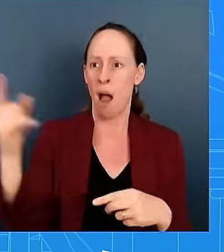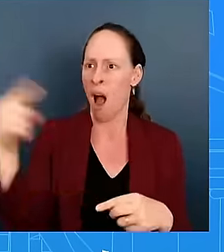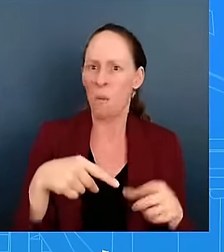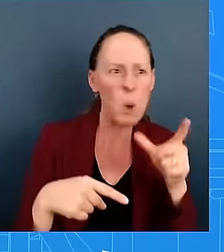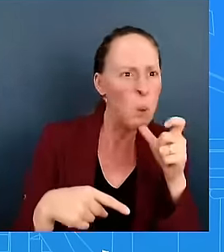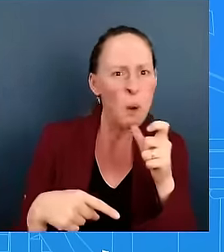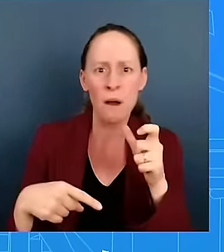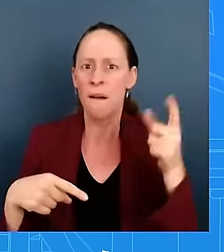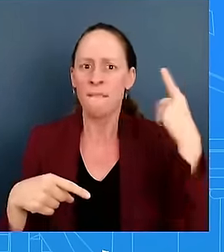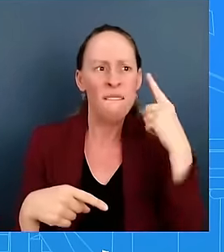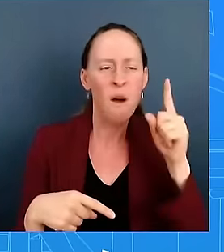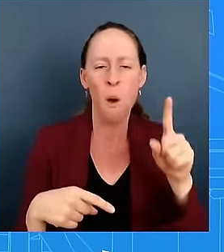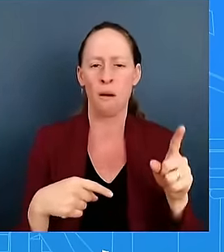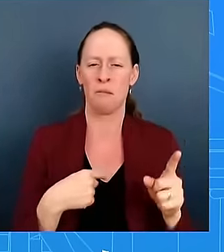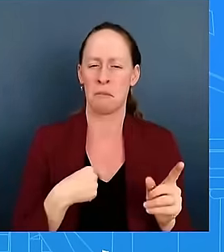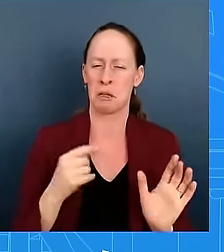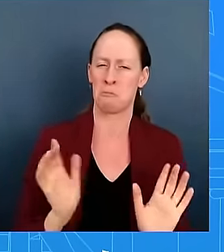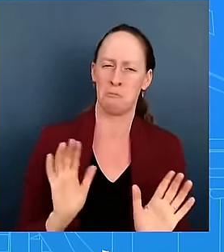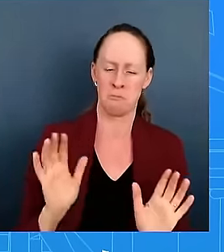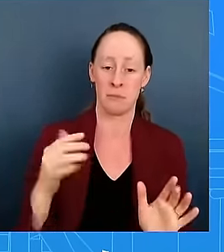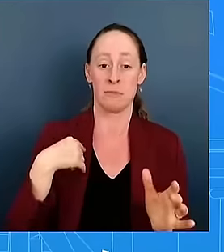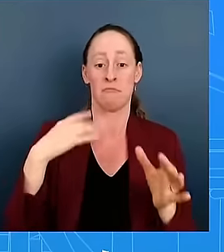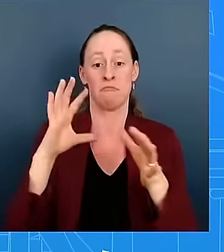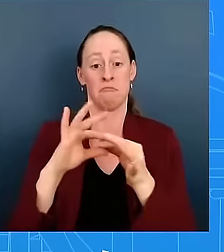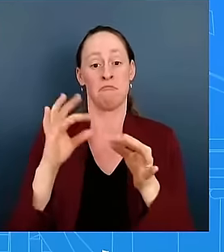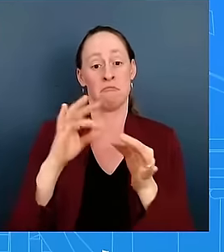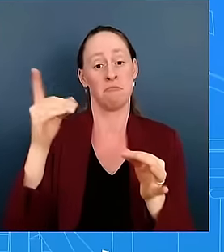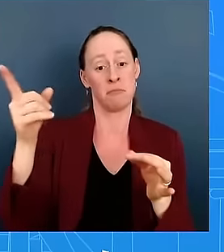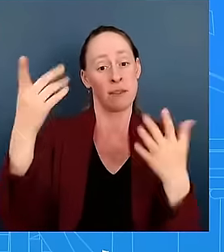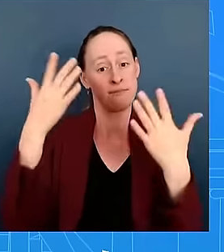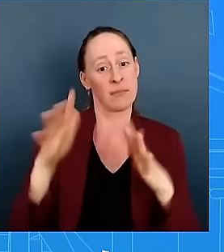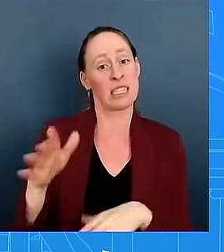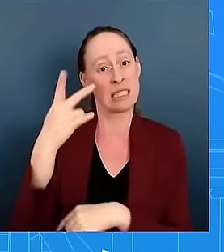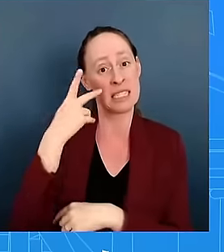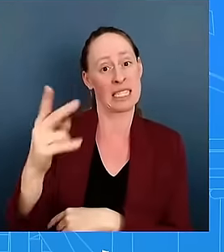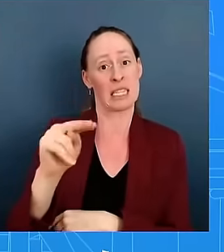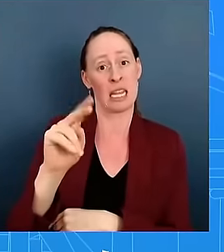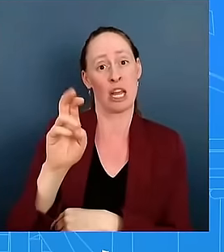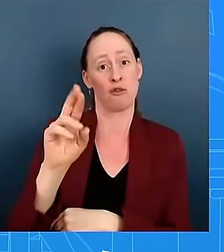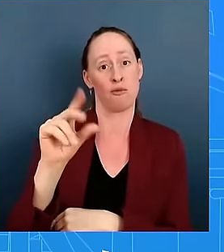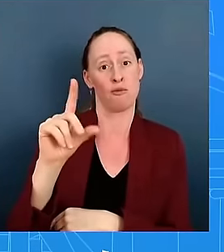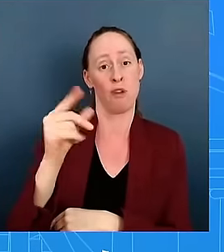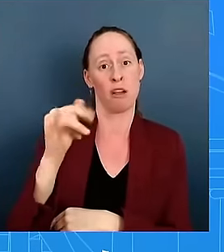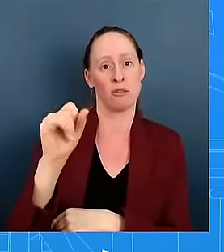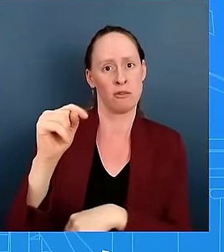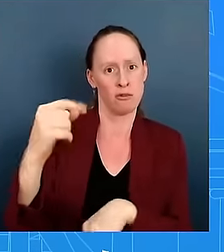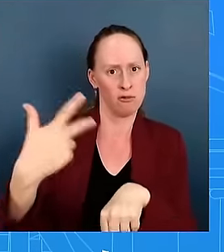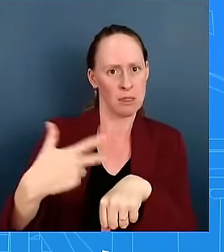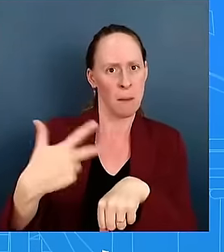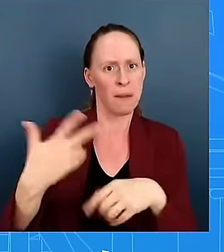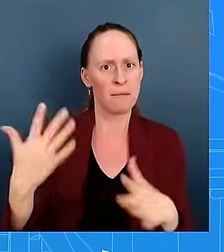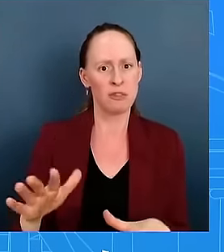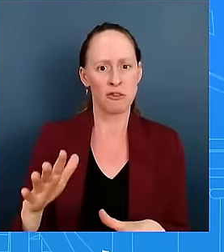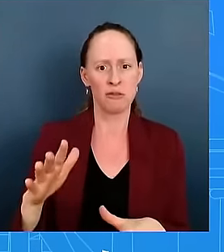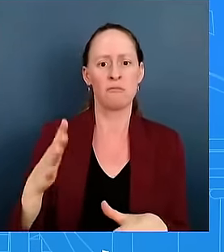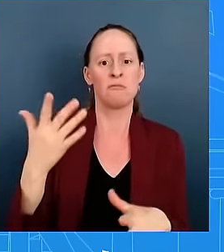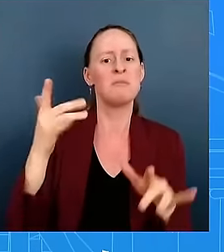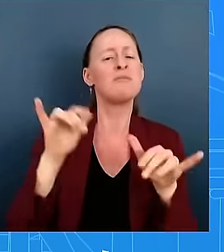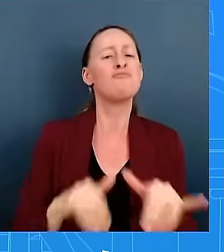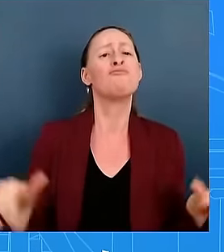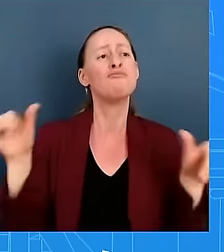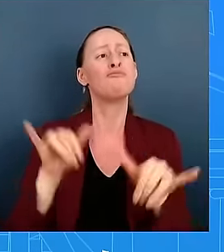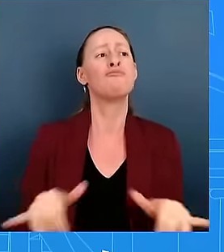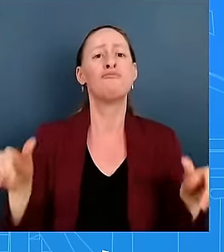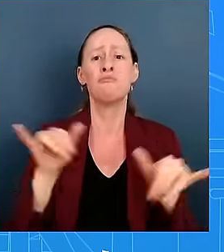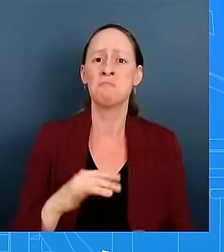times as it's connected to the to a physical that he gets every year that we provide to all of you. It's a very basic, direct